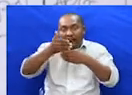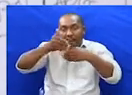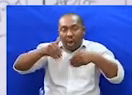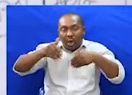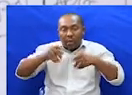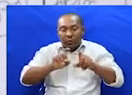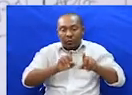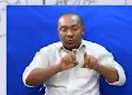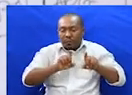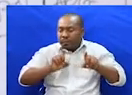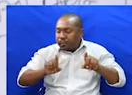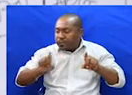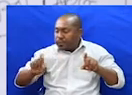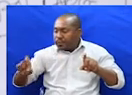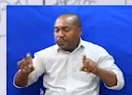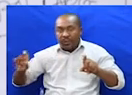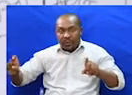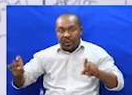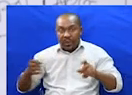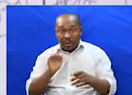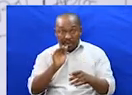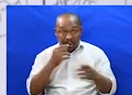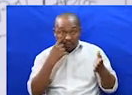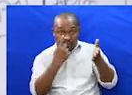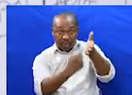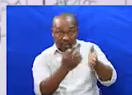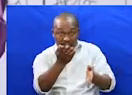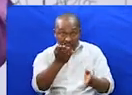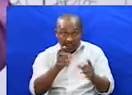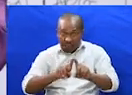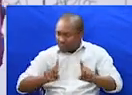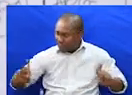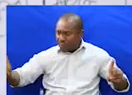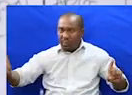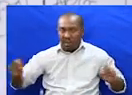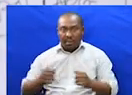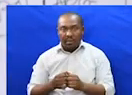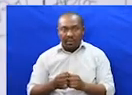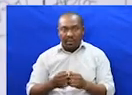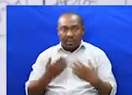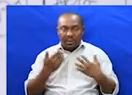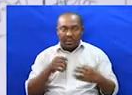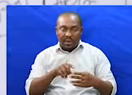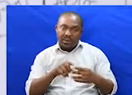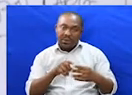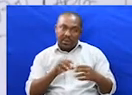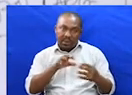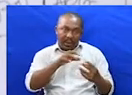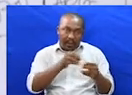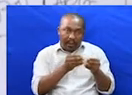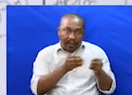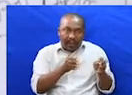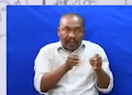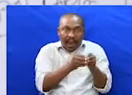you earlier. And this smaller building block that constitutes of how many things? Three